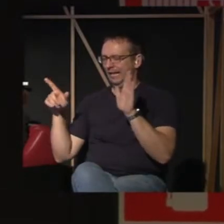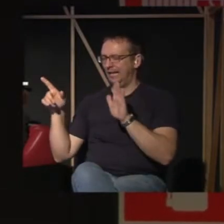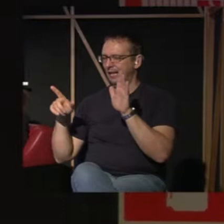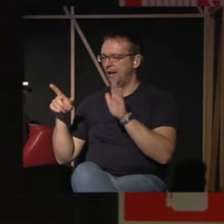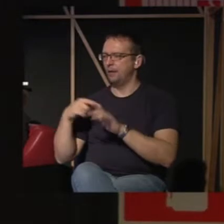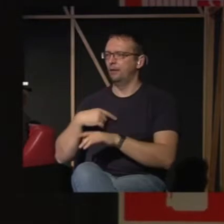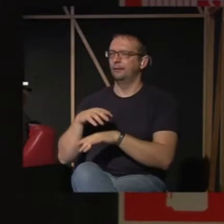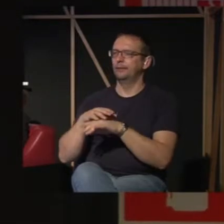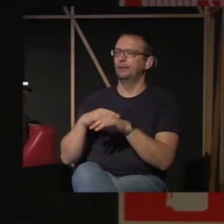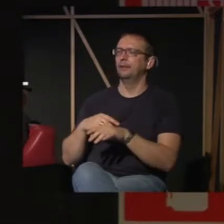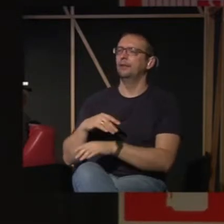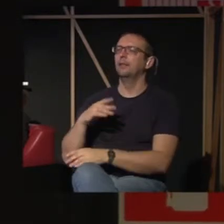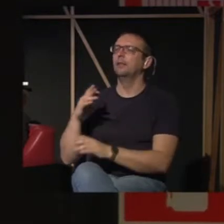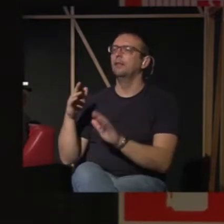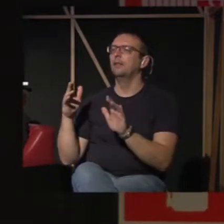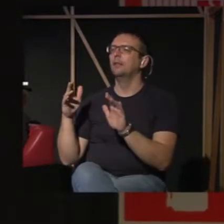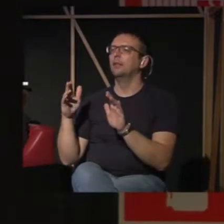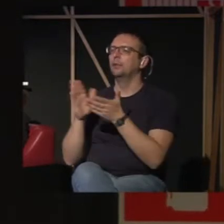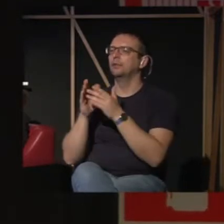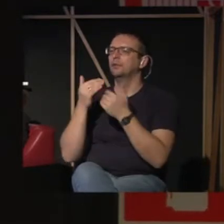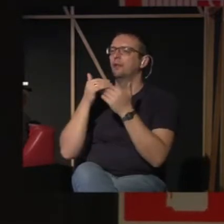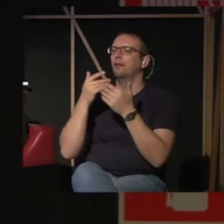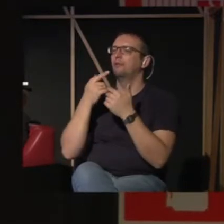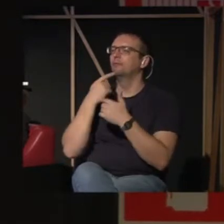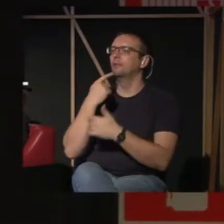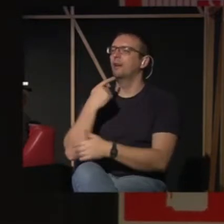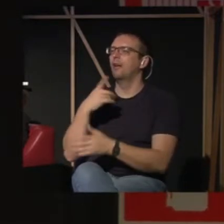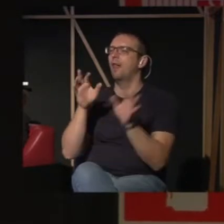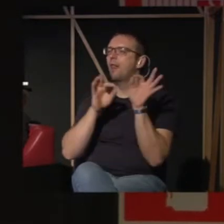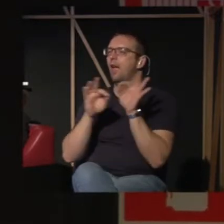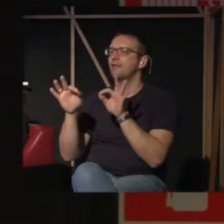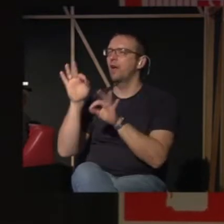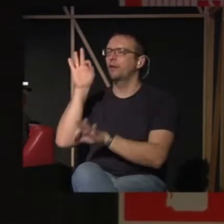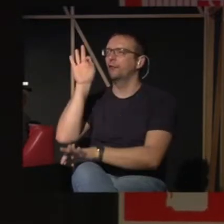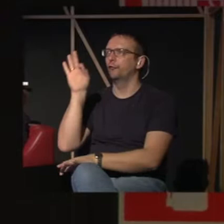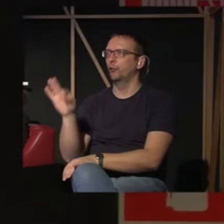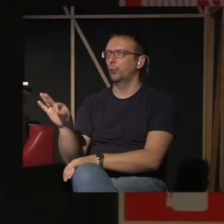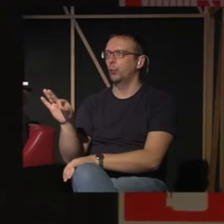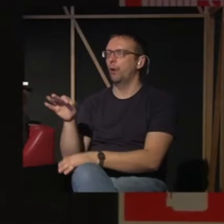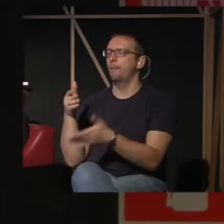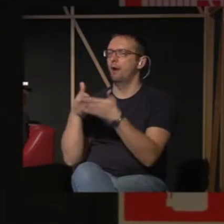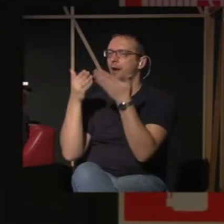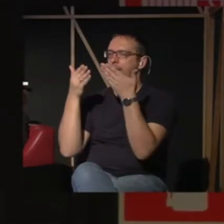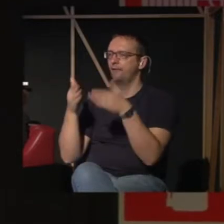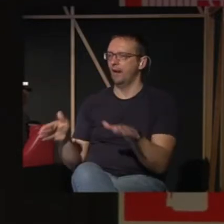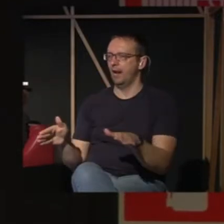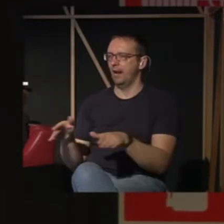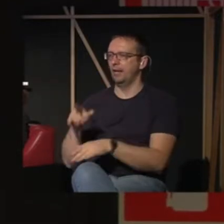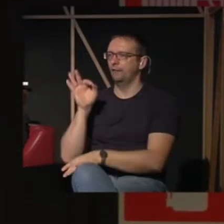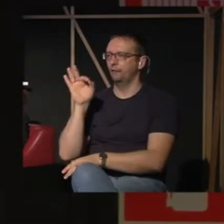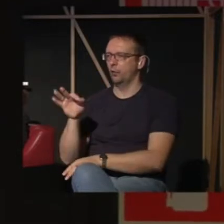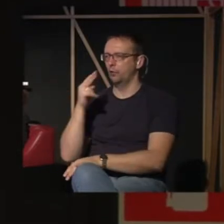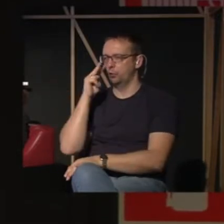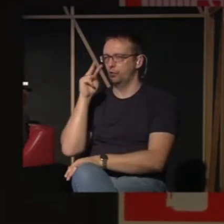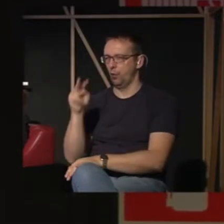Spectators Guide. It was published in Russian and in English. It spoke about the whole journey of